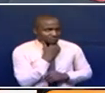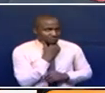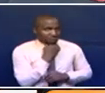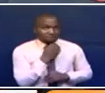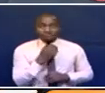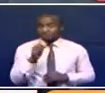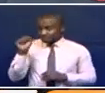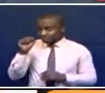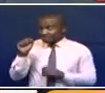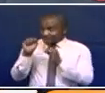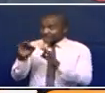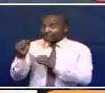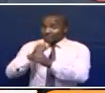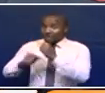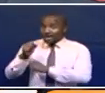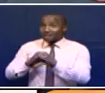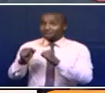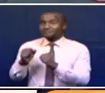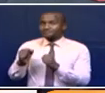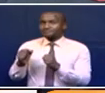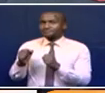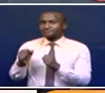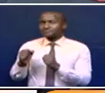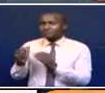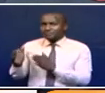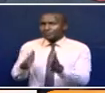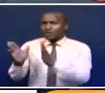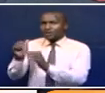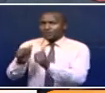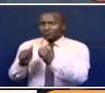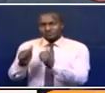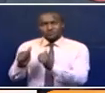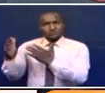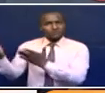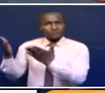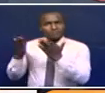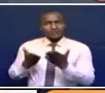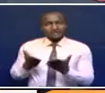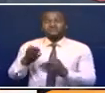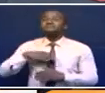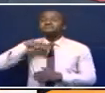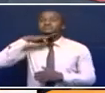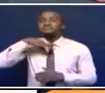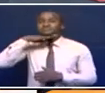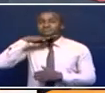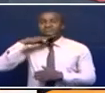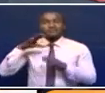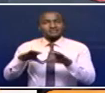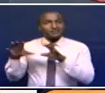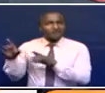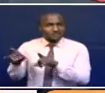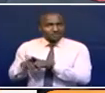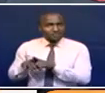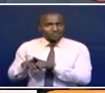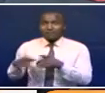You know, if you act in a manner that brings death and suffering to